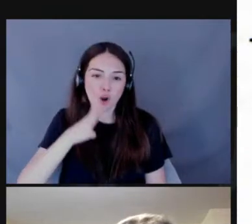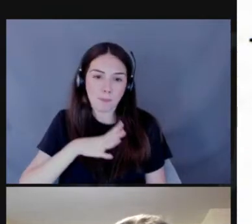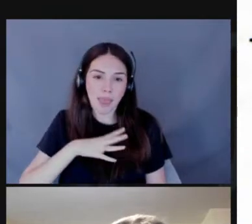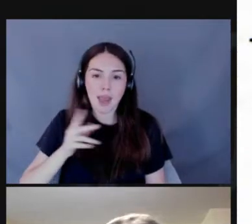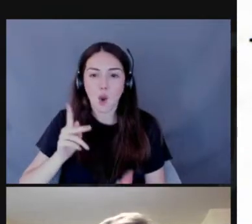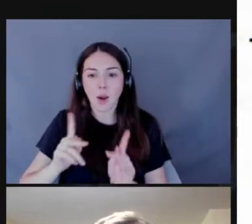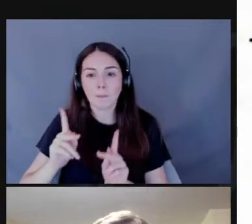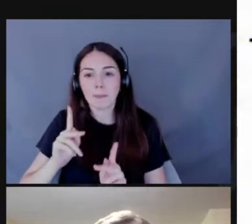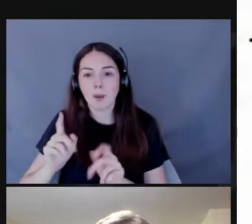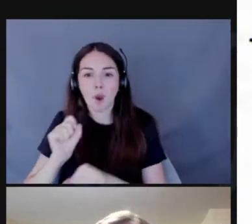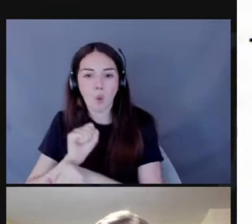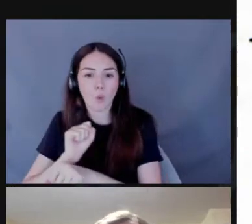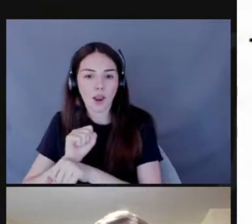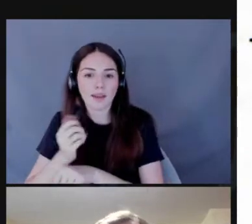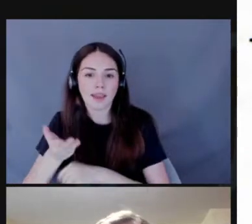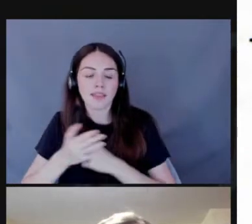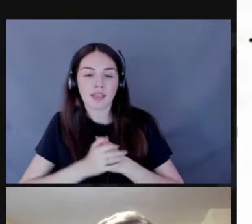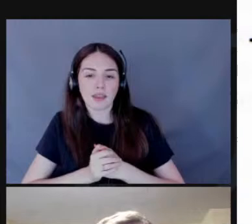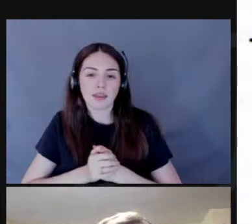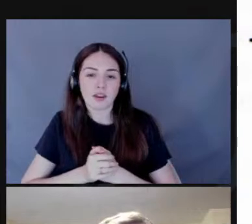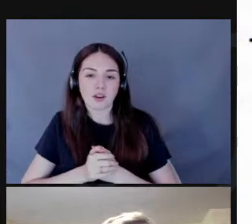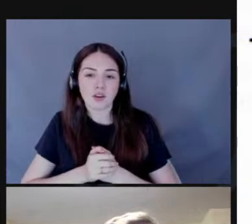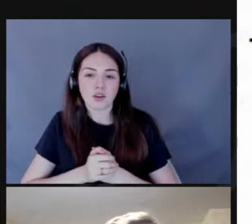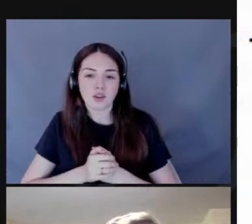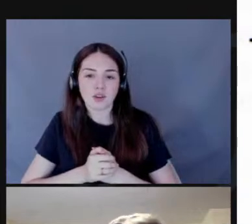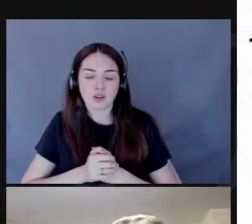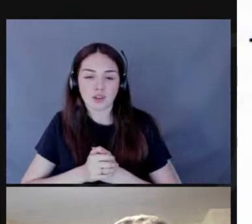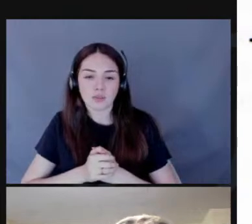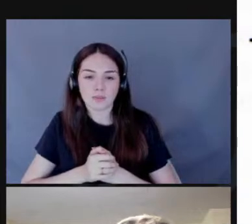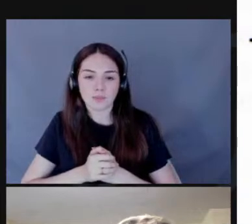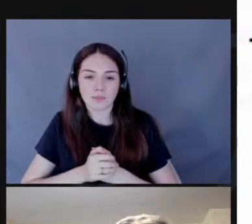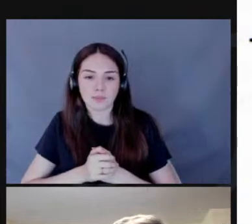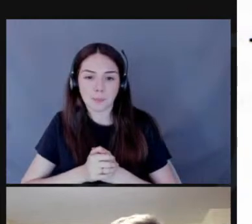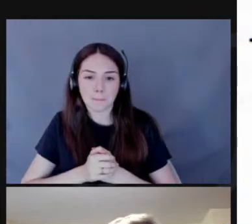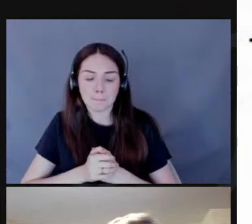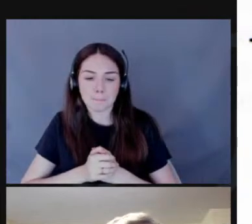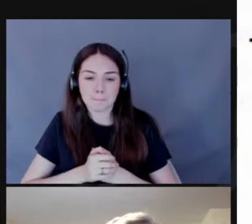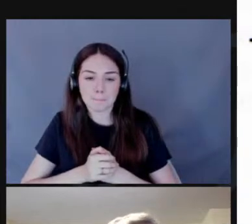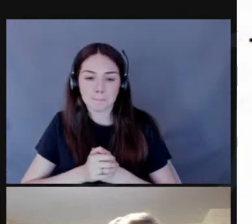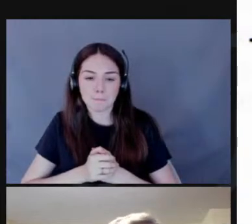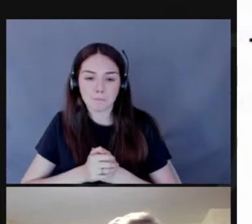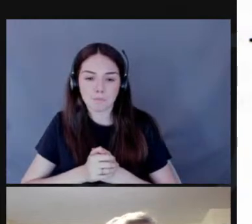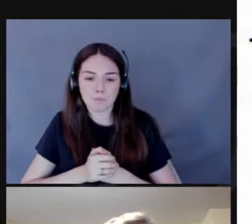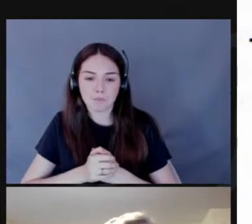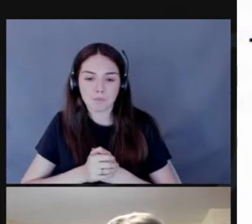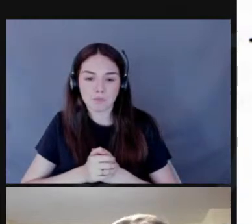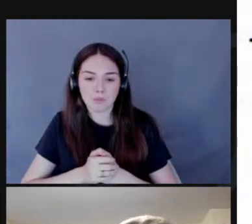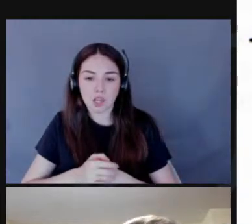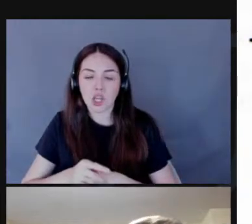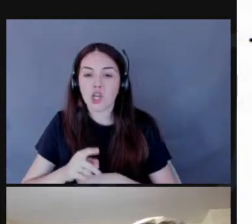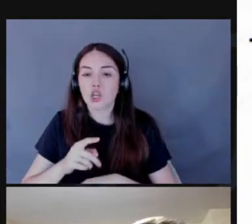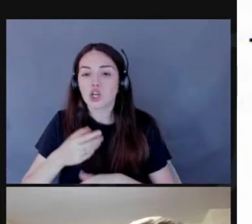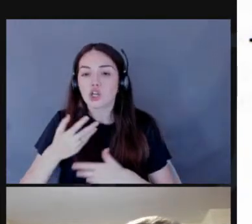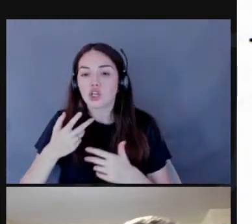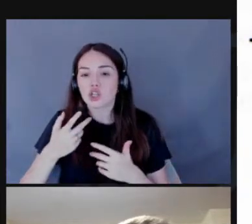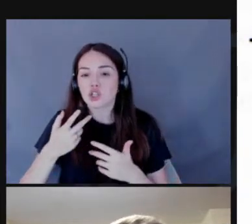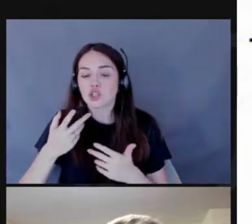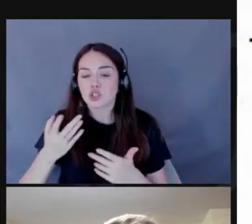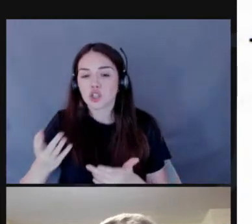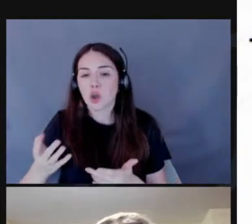laborers. So there's a really strong class dimension to this that gets encoded into what Chessie